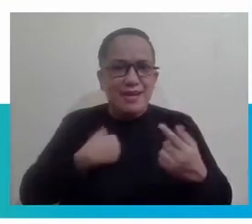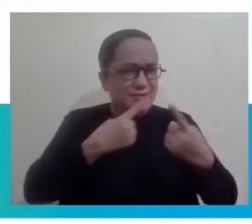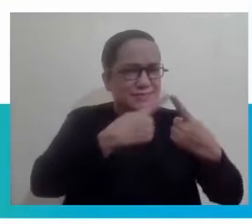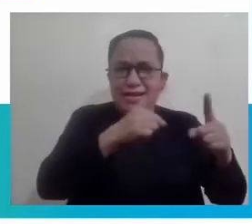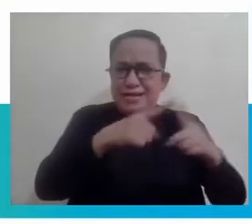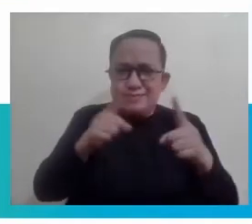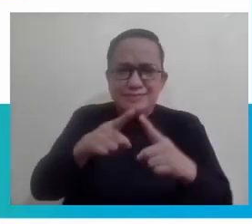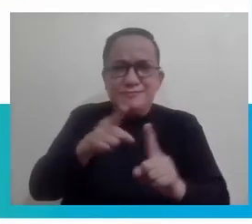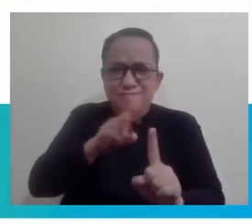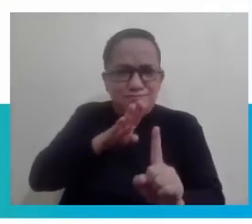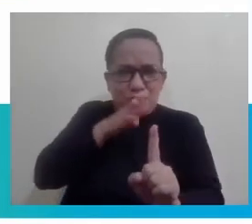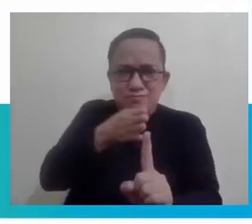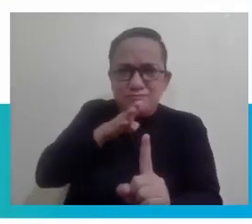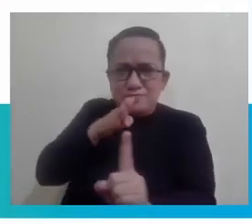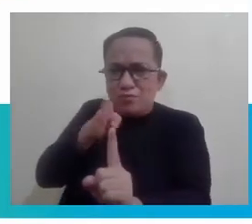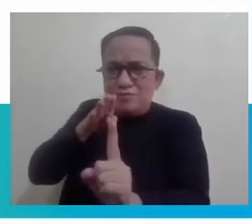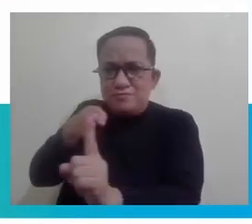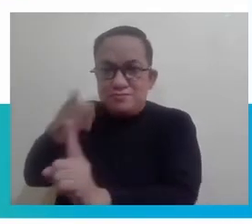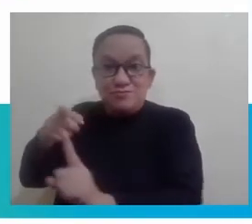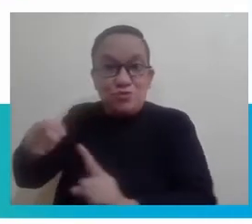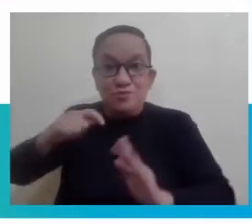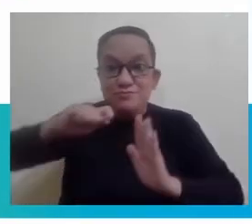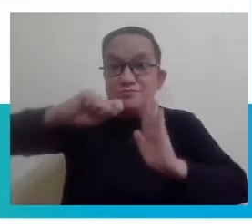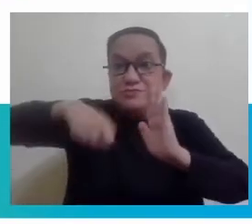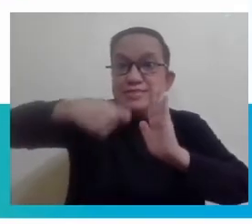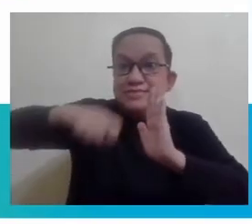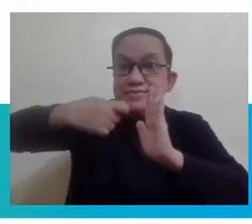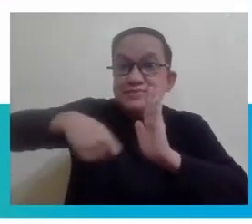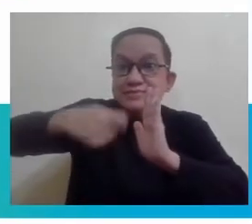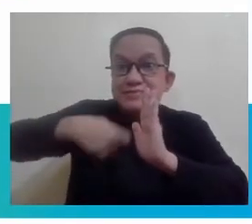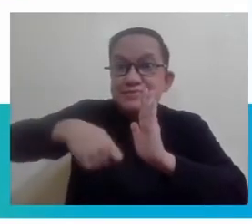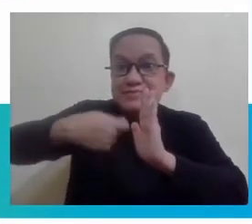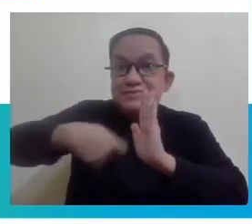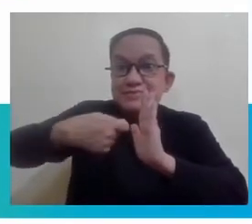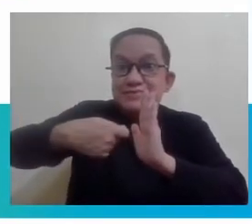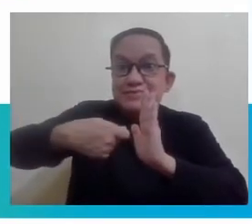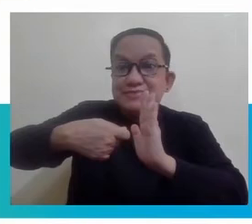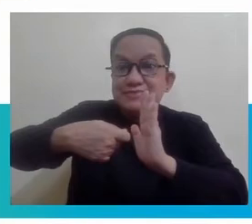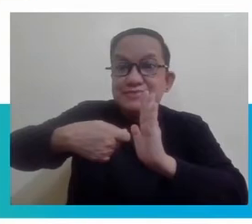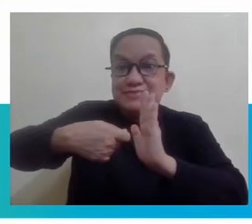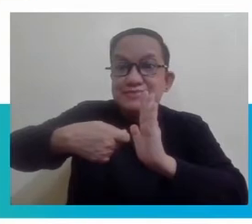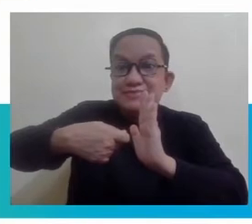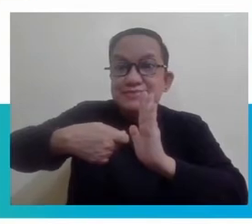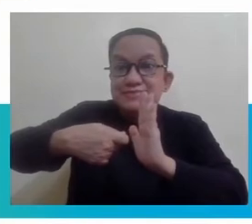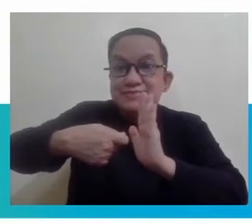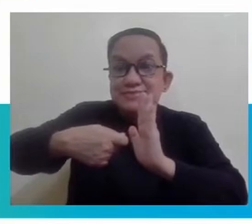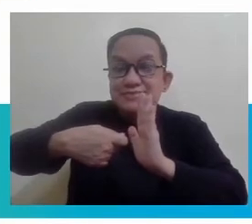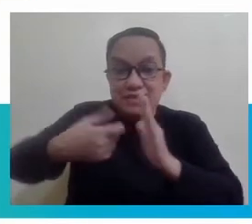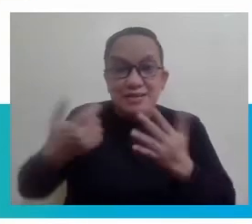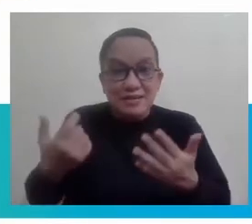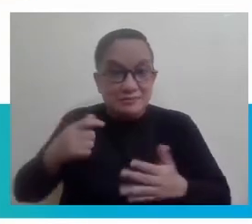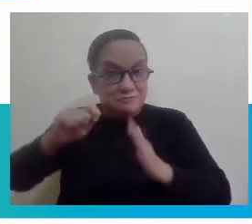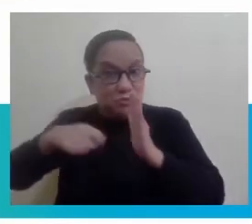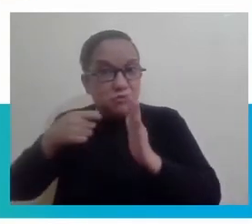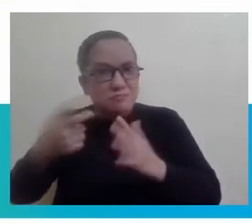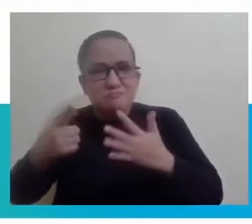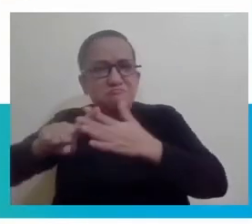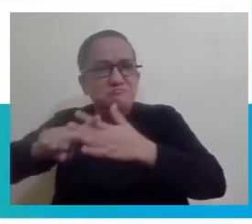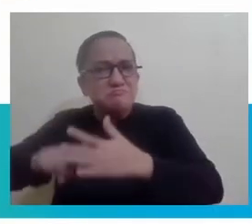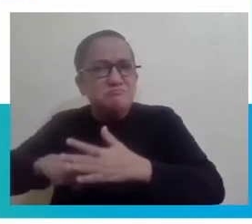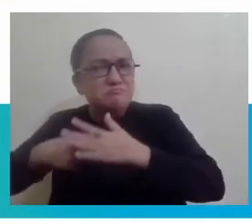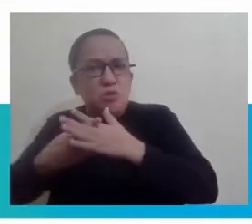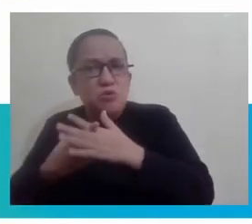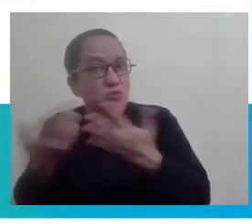of potential projects, preparation, co-financing, and implementation. We have four main